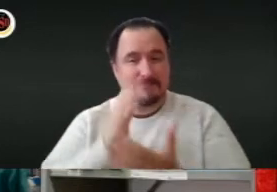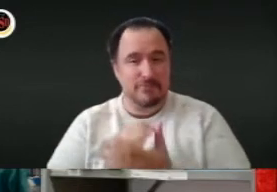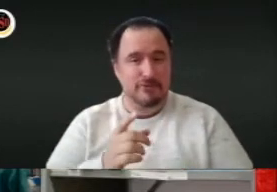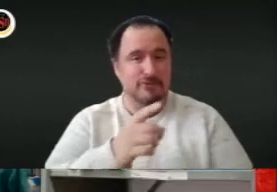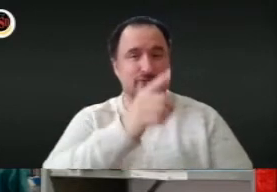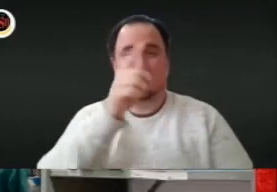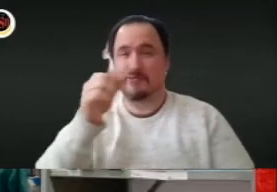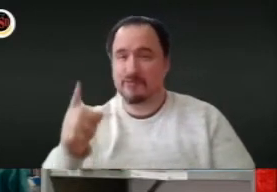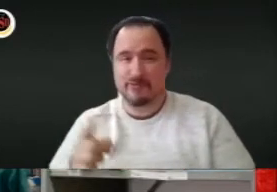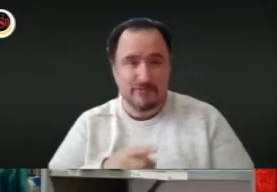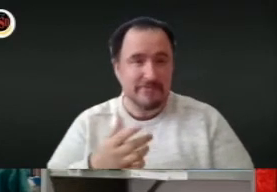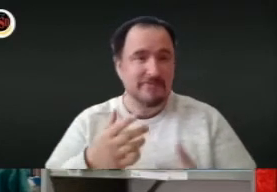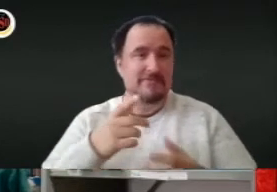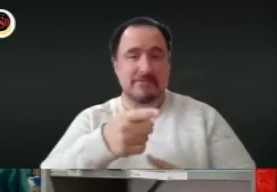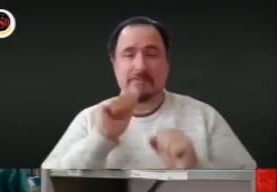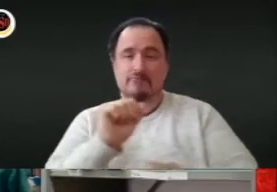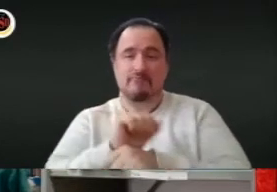Again, here's the picture.